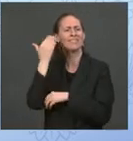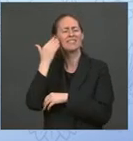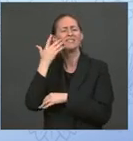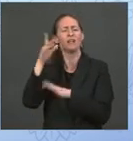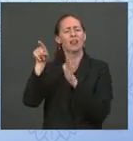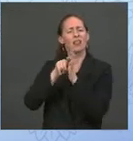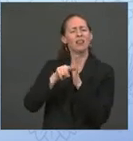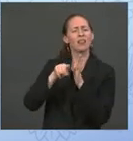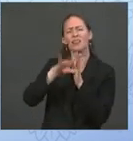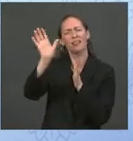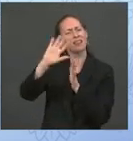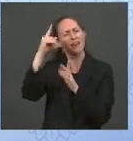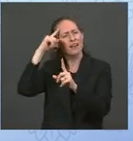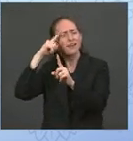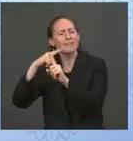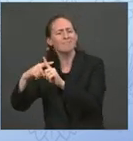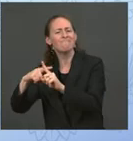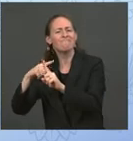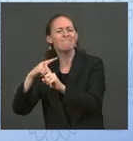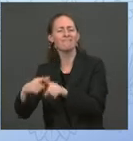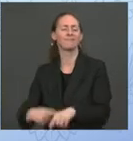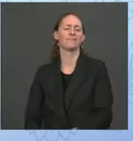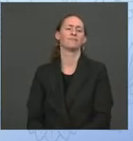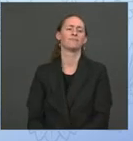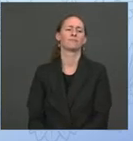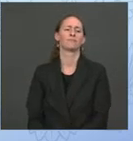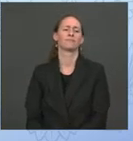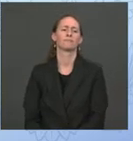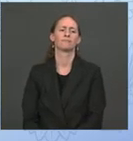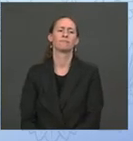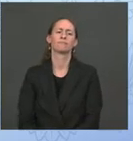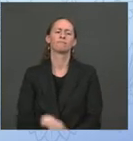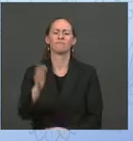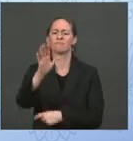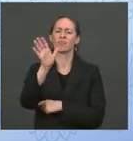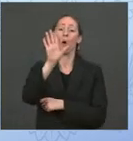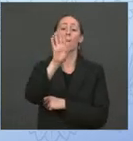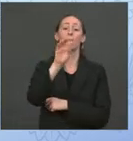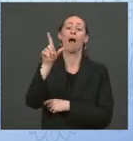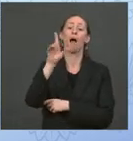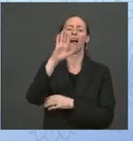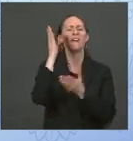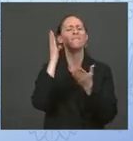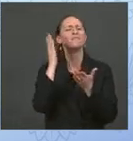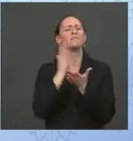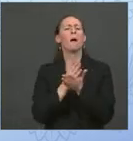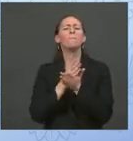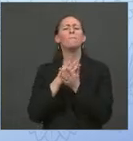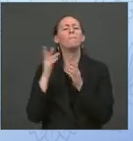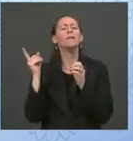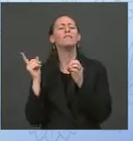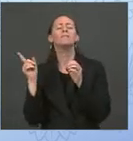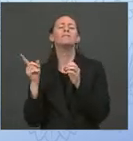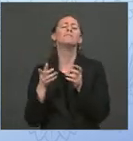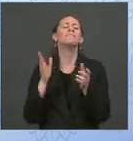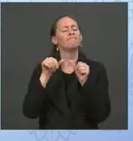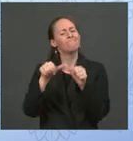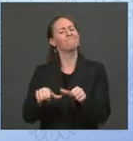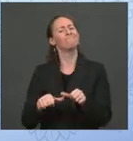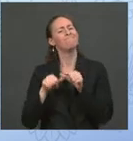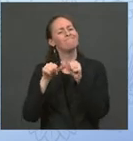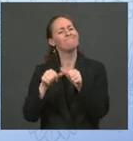Never stop ringing that bell. Never forget that the lives you